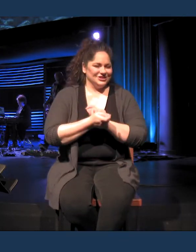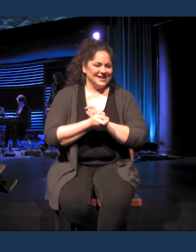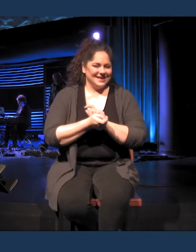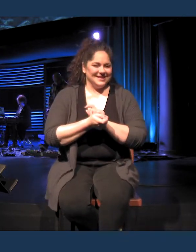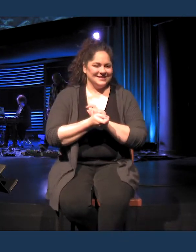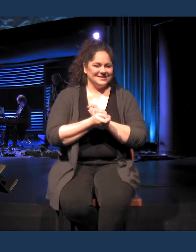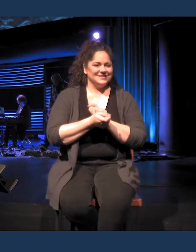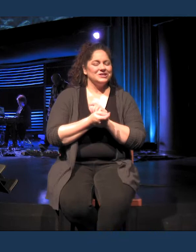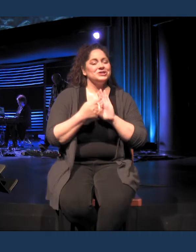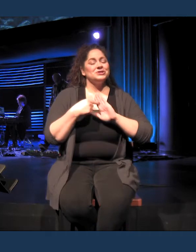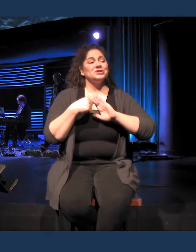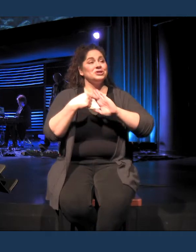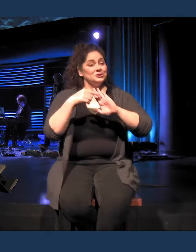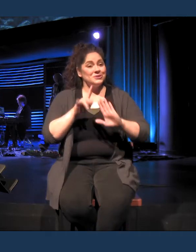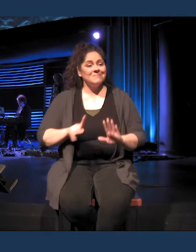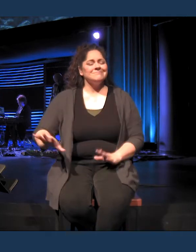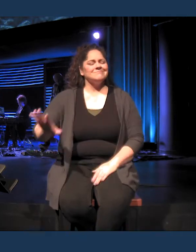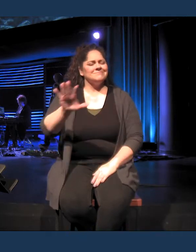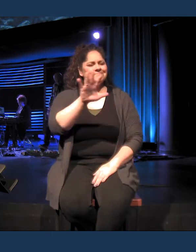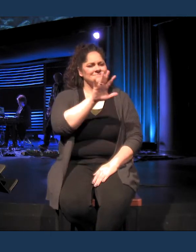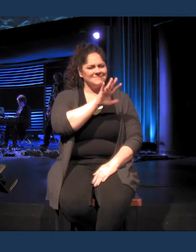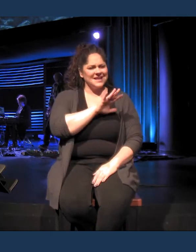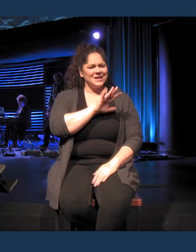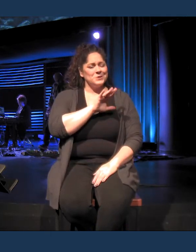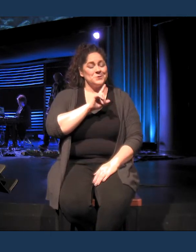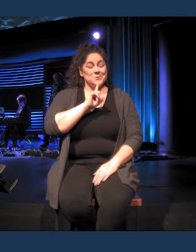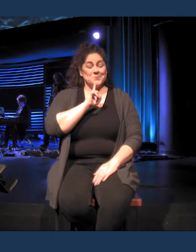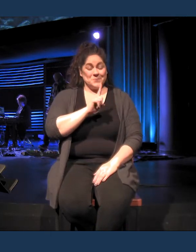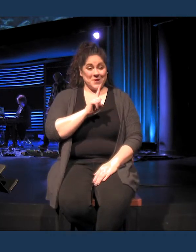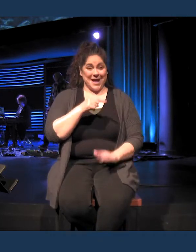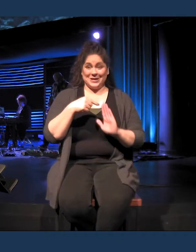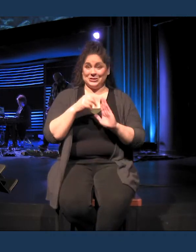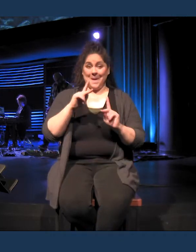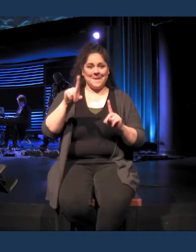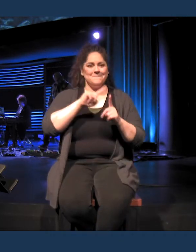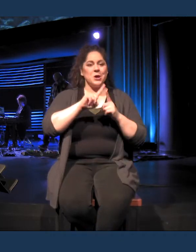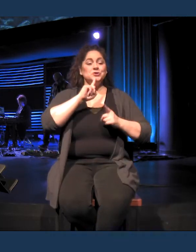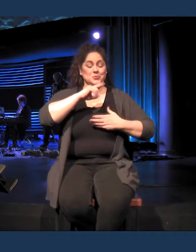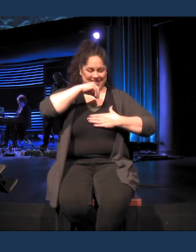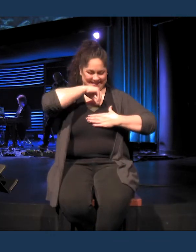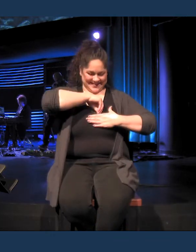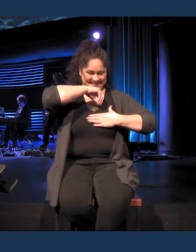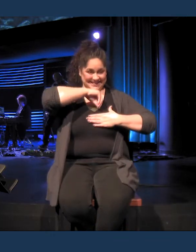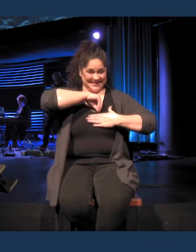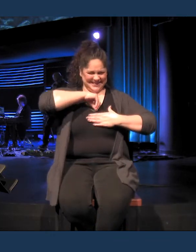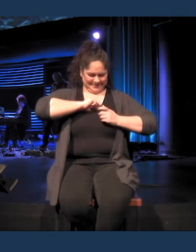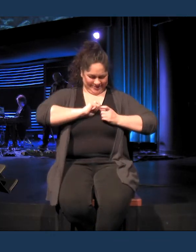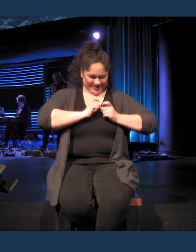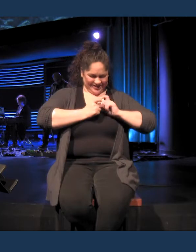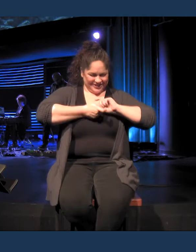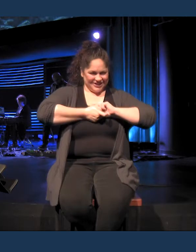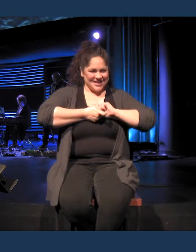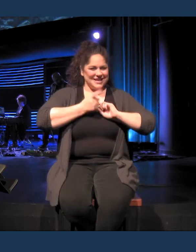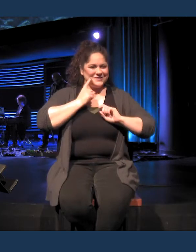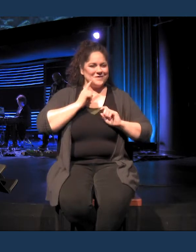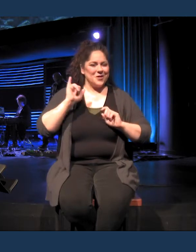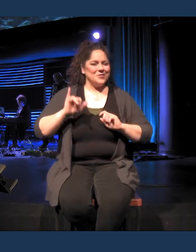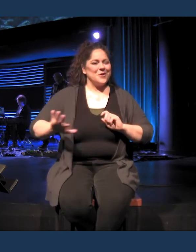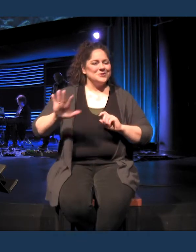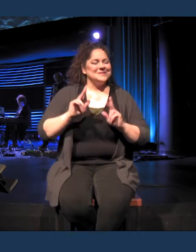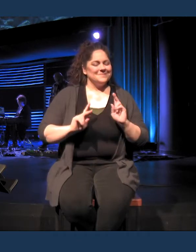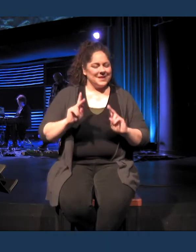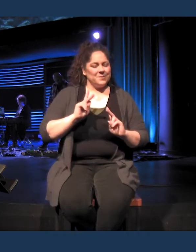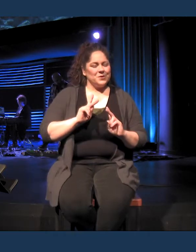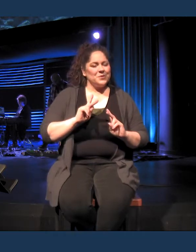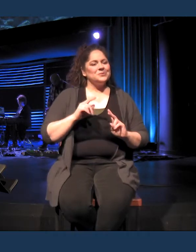an external demonstration of something that's been done on the inside, internal transformation for somebody. So